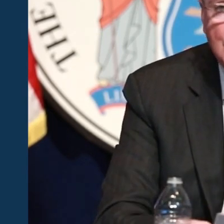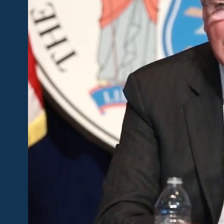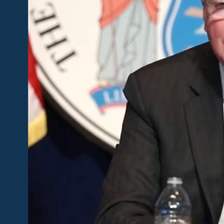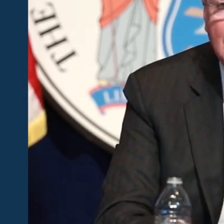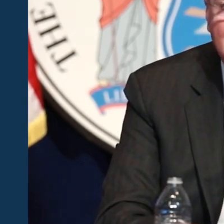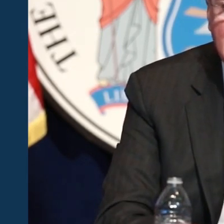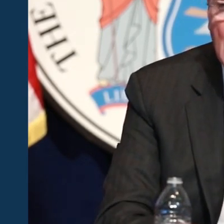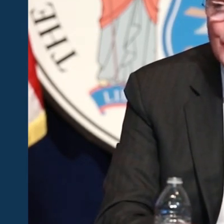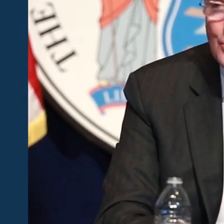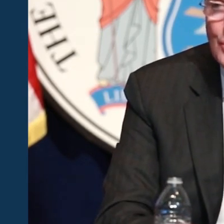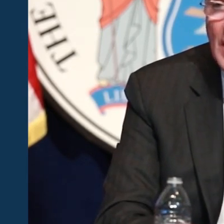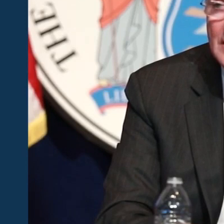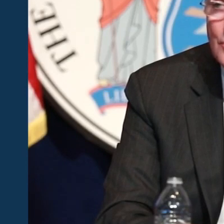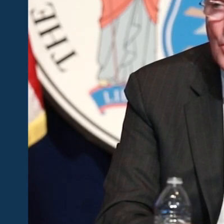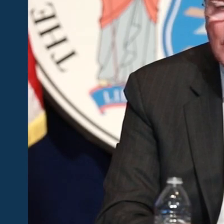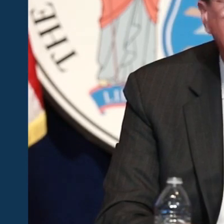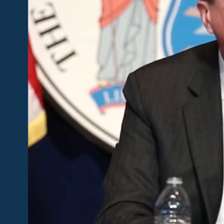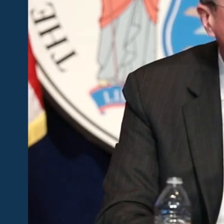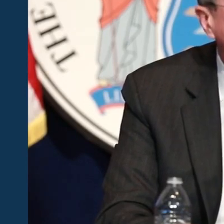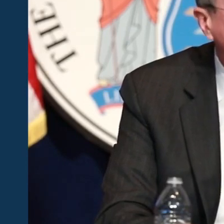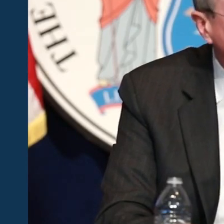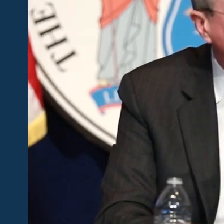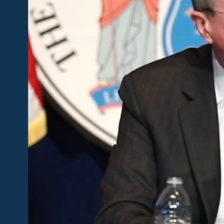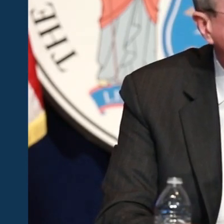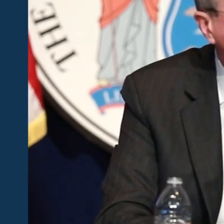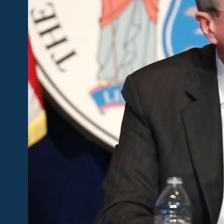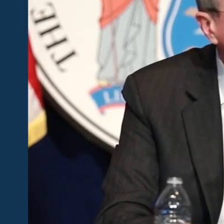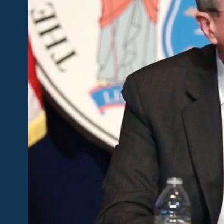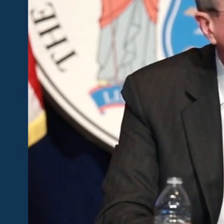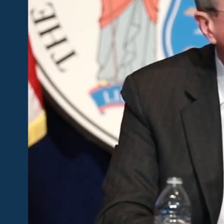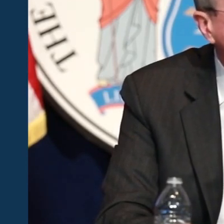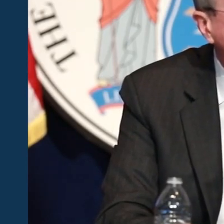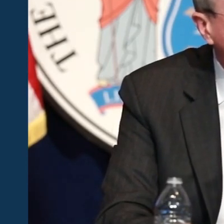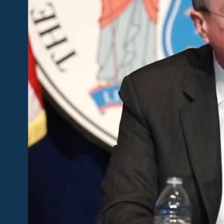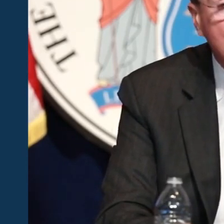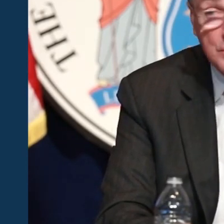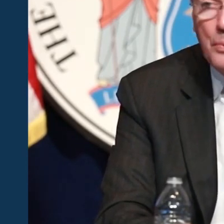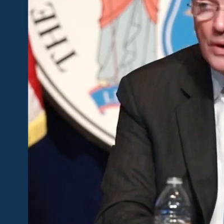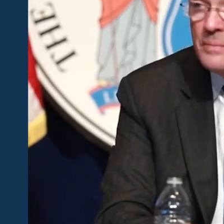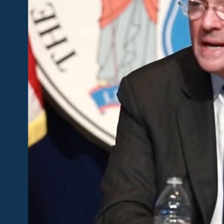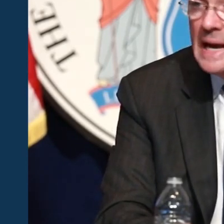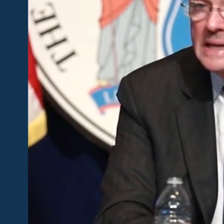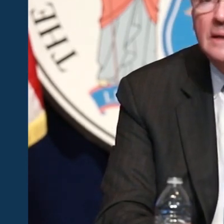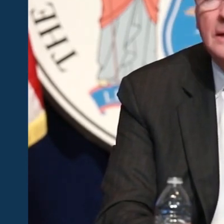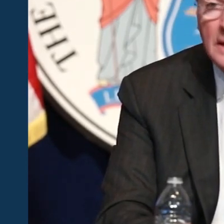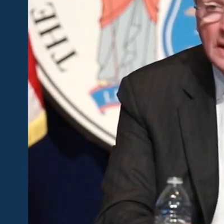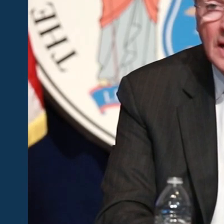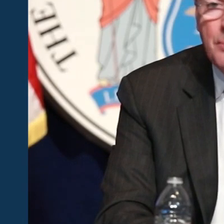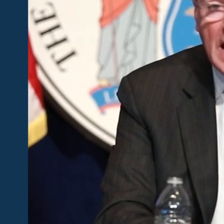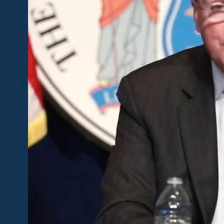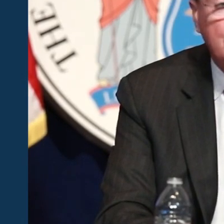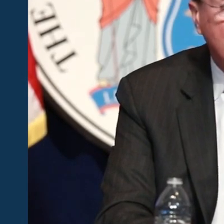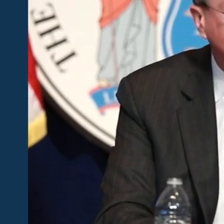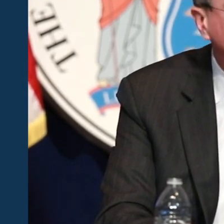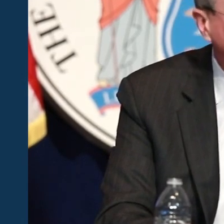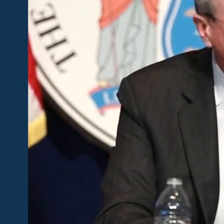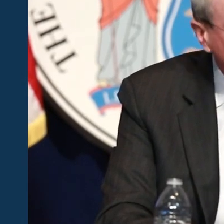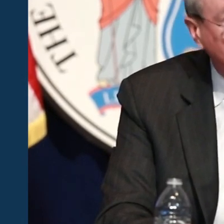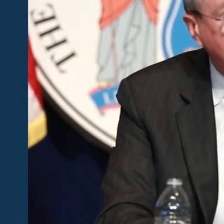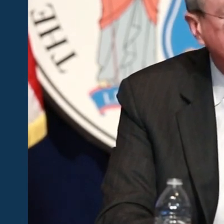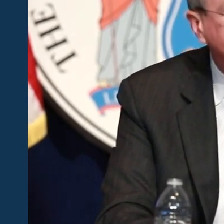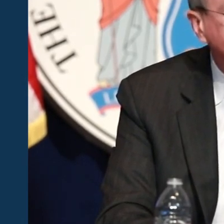where you could take the action through executive order, and then the legislature could come in behind you with great support, I might add again, and pass bills